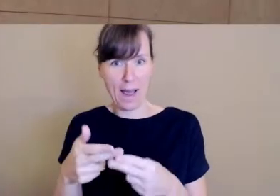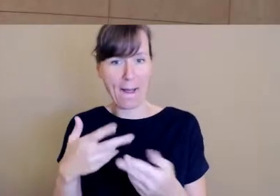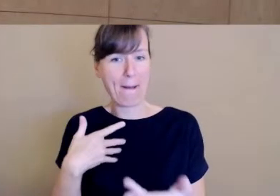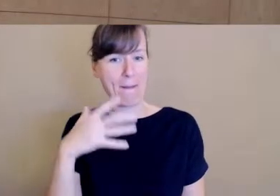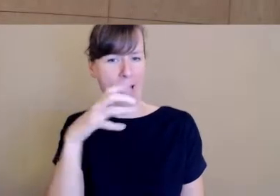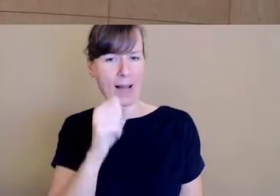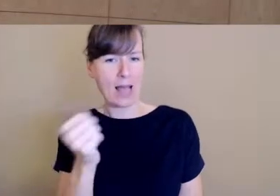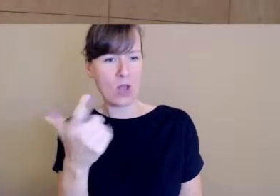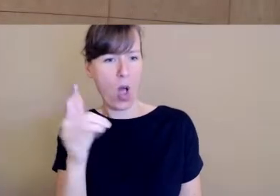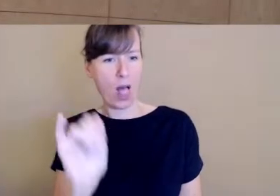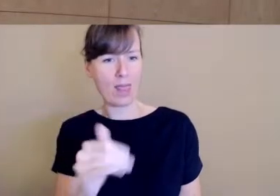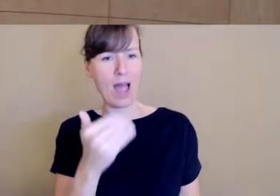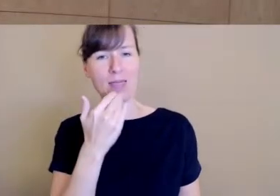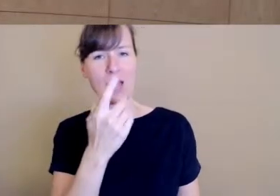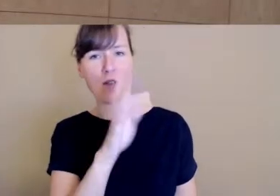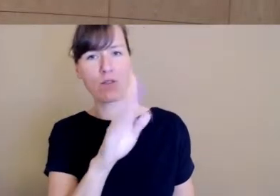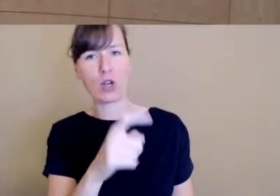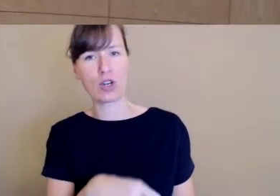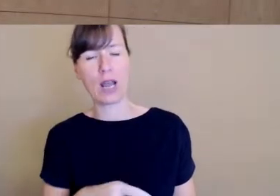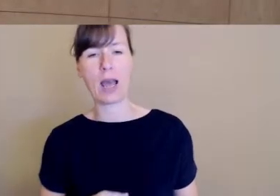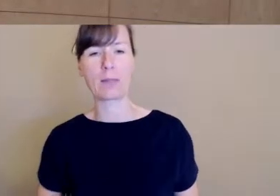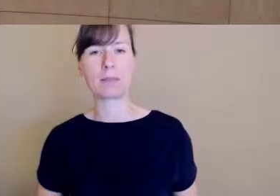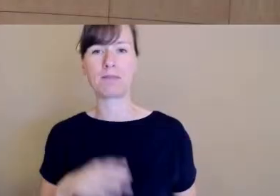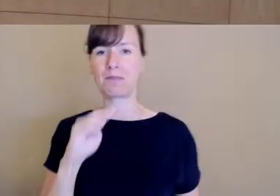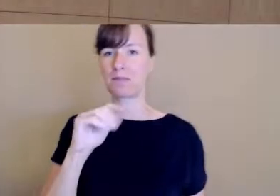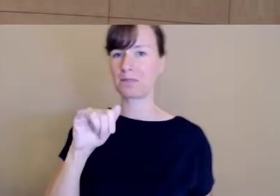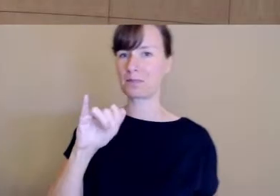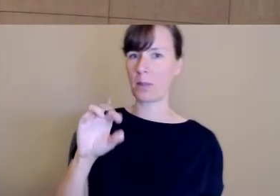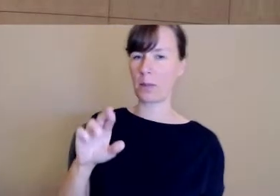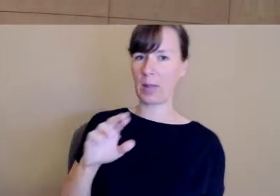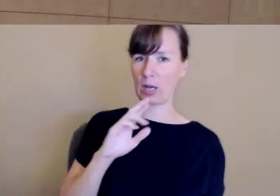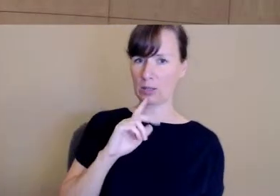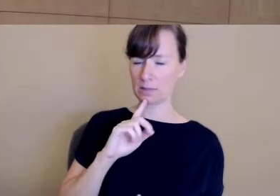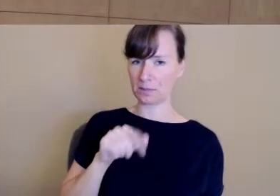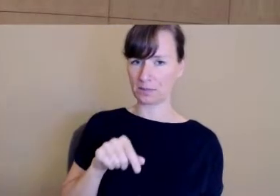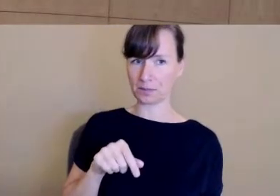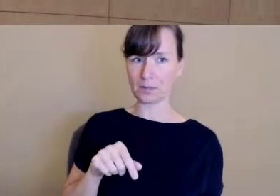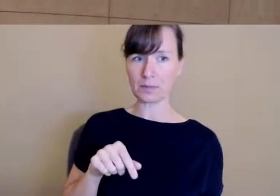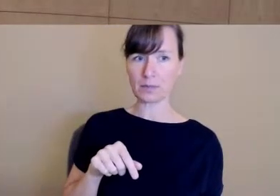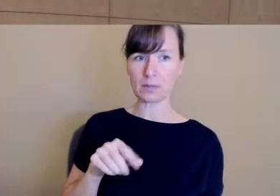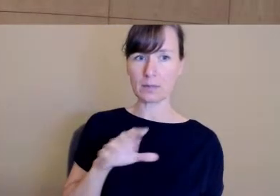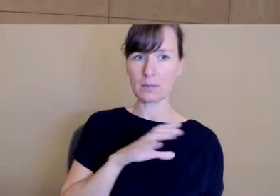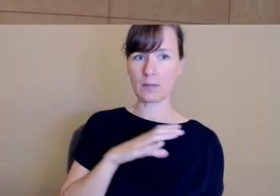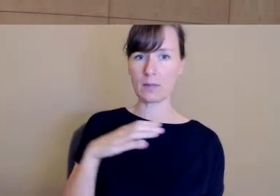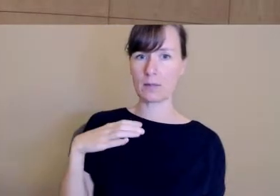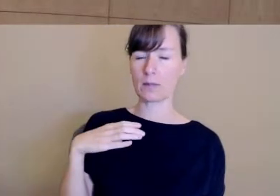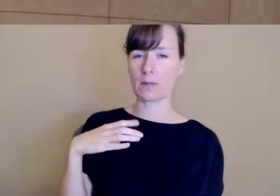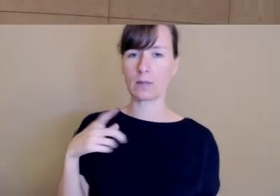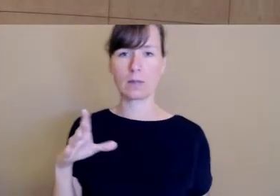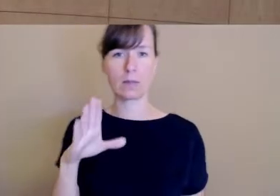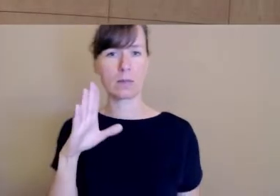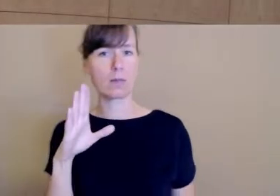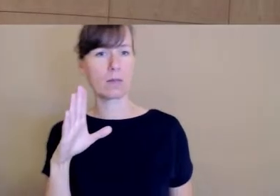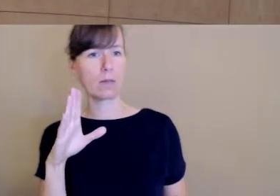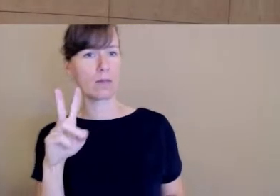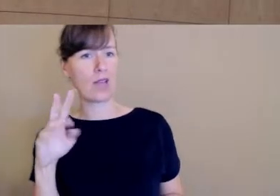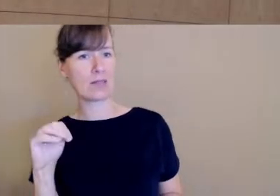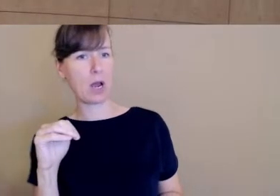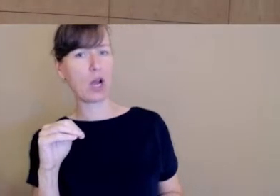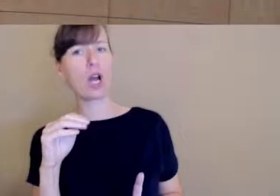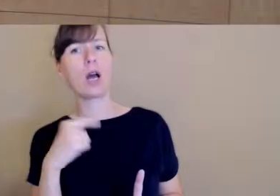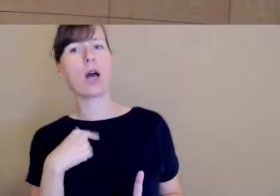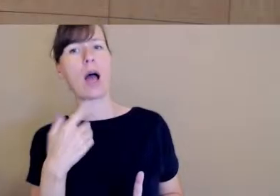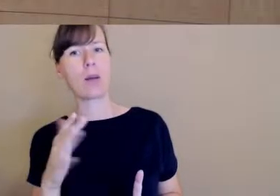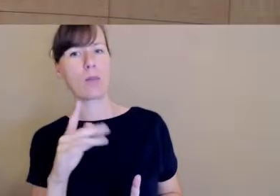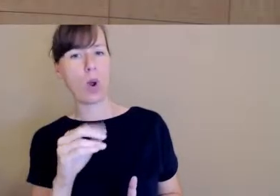Council, what is your preference for the time? Did you have your hand up? I was just also going to mention that former council member